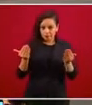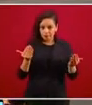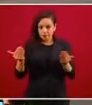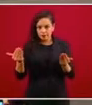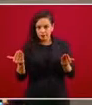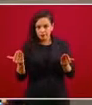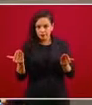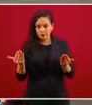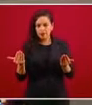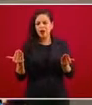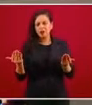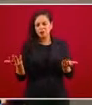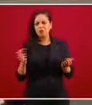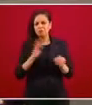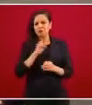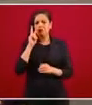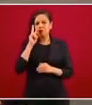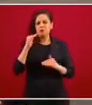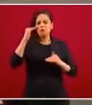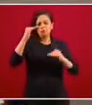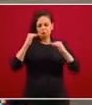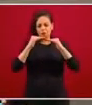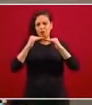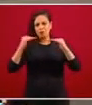barely showing any transmission.